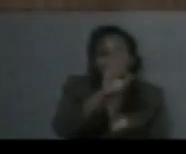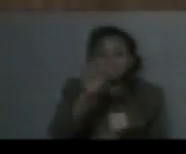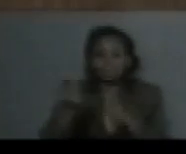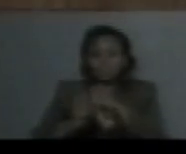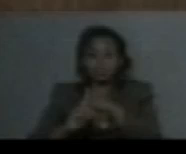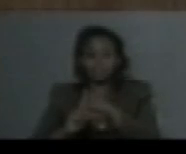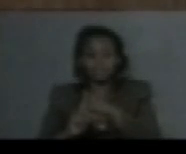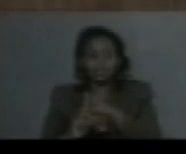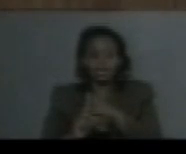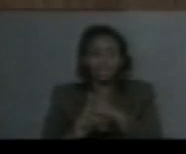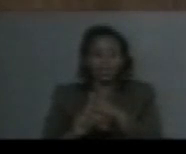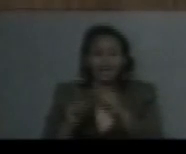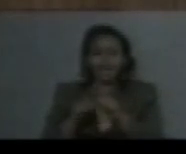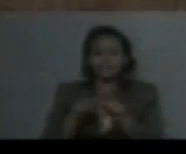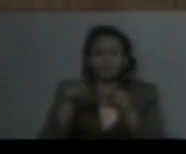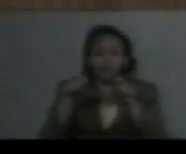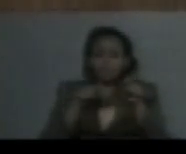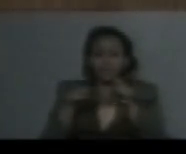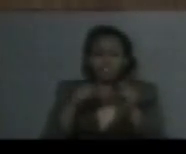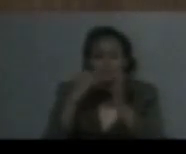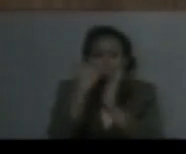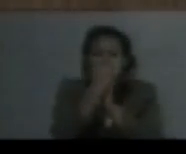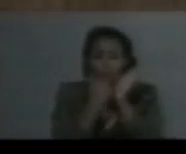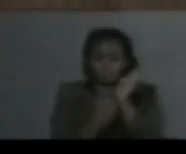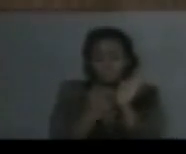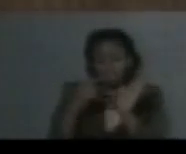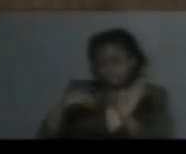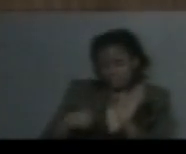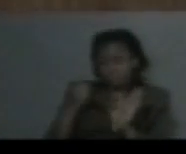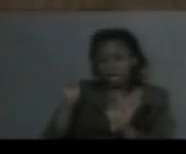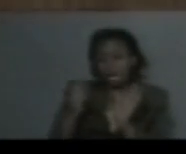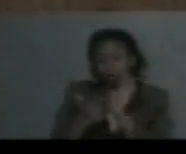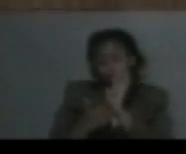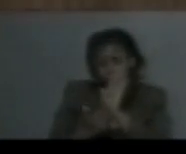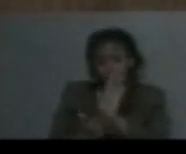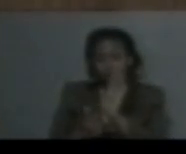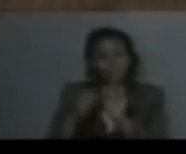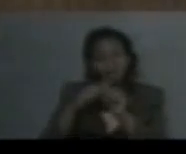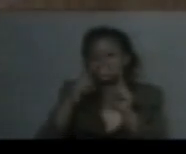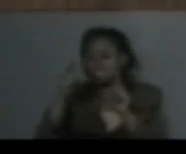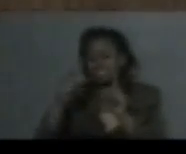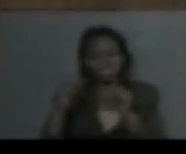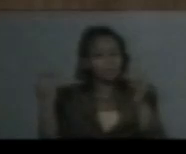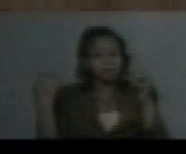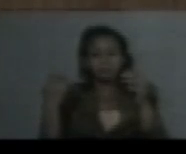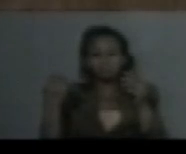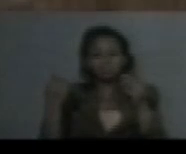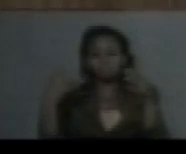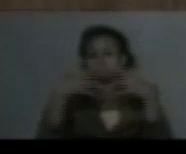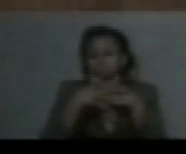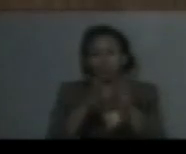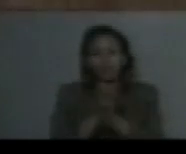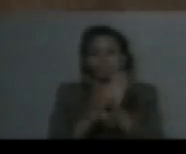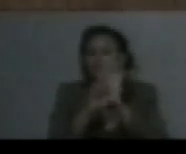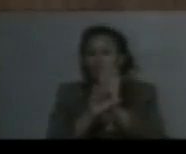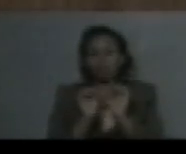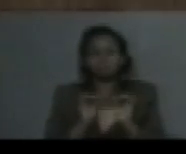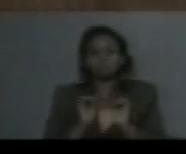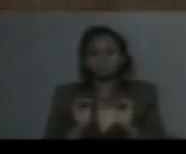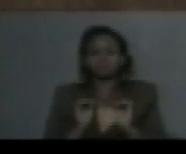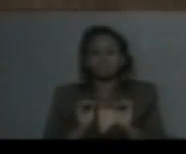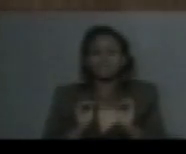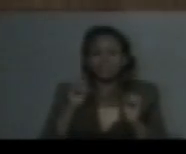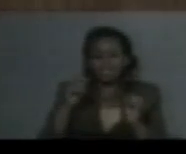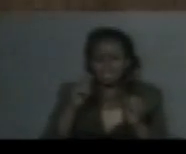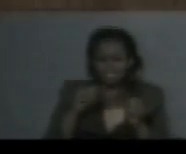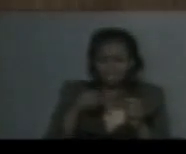as the operative form, and I will show you, very contrary to the law. And it is between manipulation of